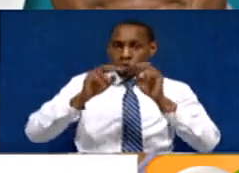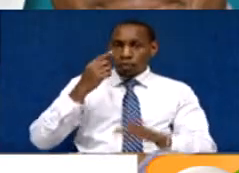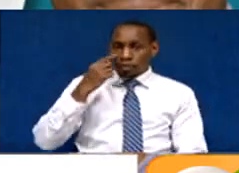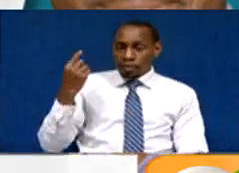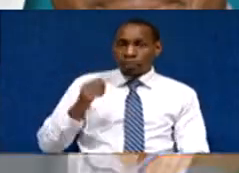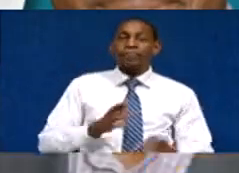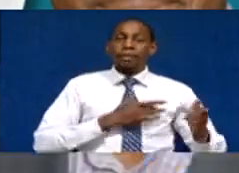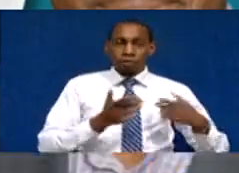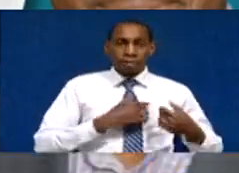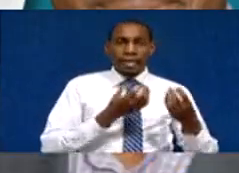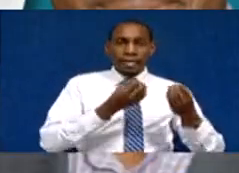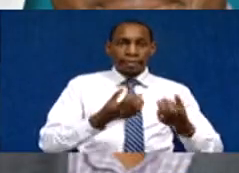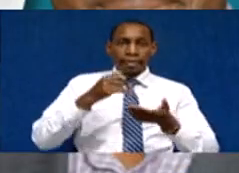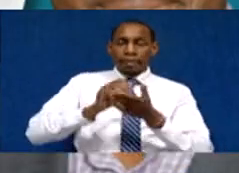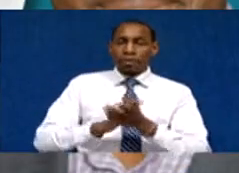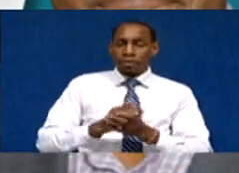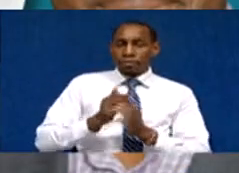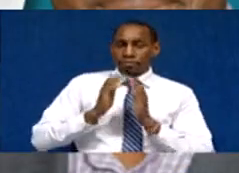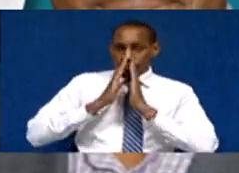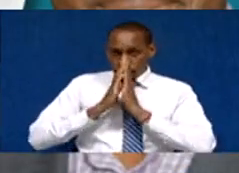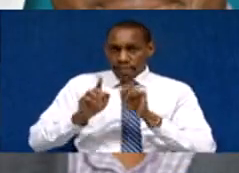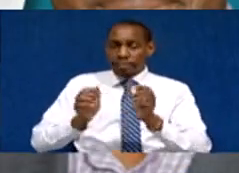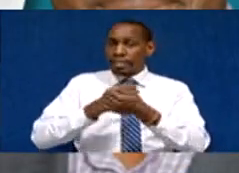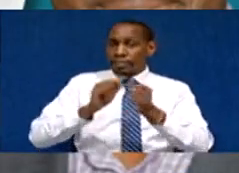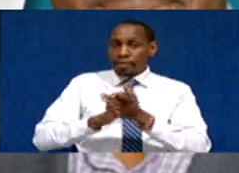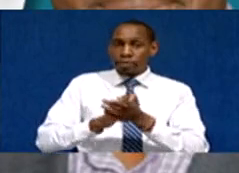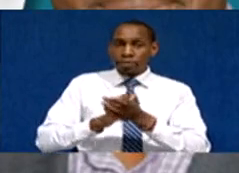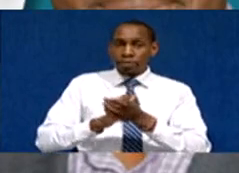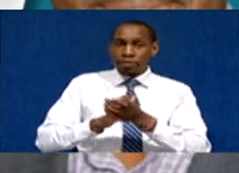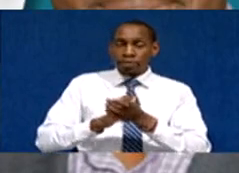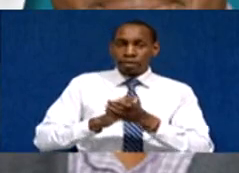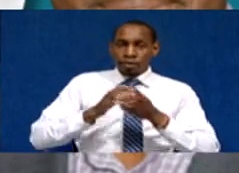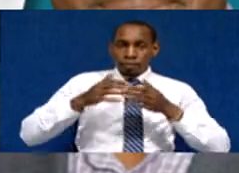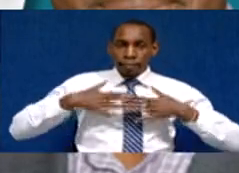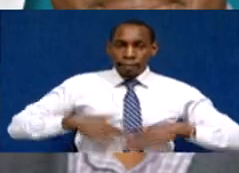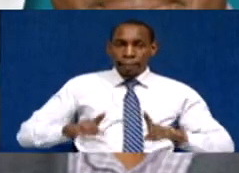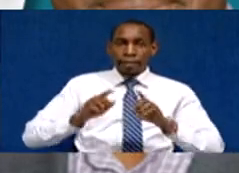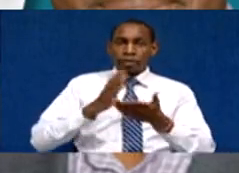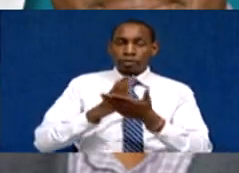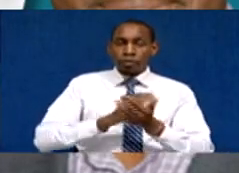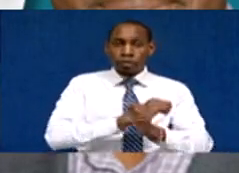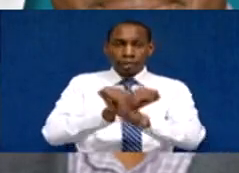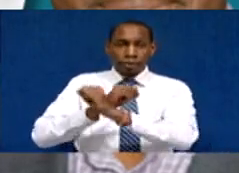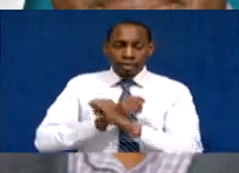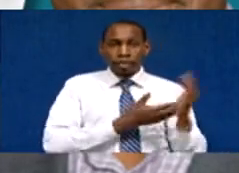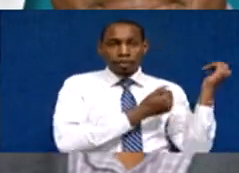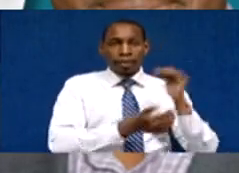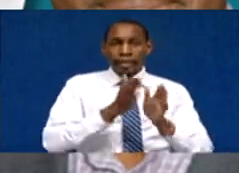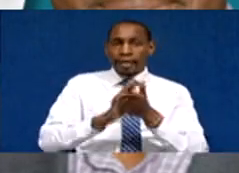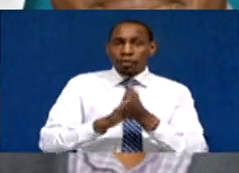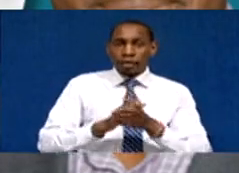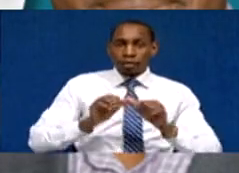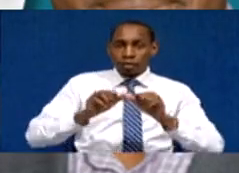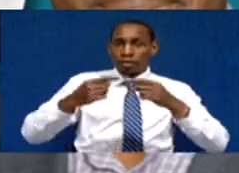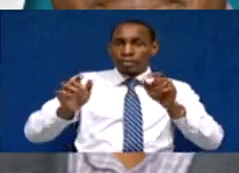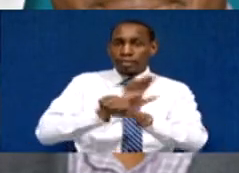quote, "Concerns are many, including sneezing, as well as inability to penetrate the mucosa. But there is guarded optimism, as there is no